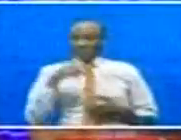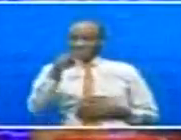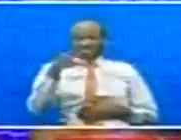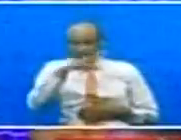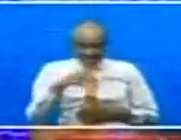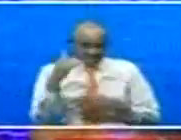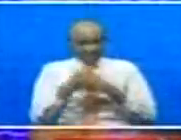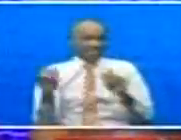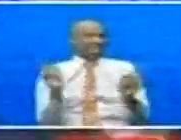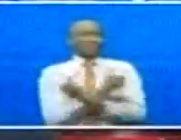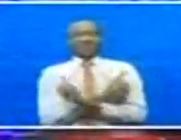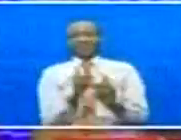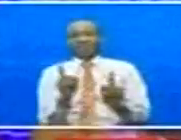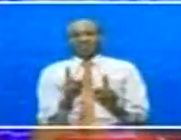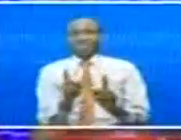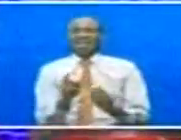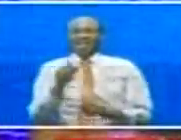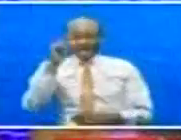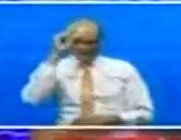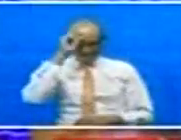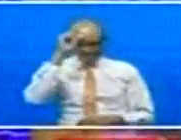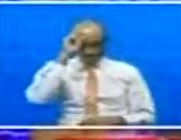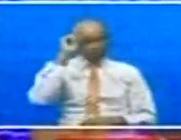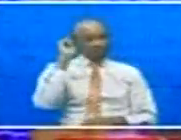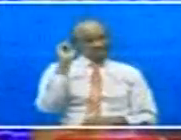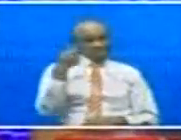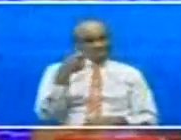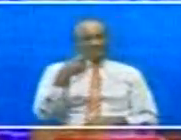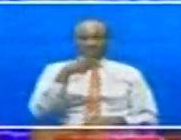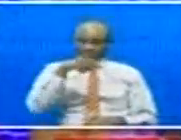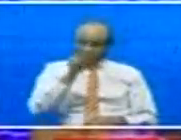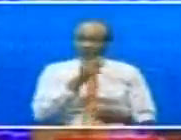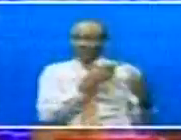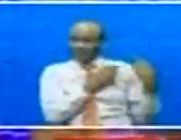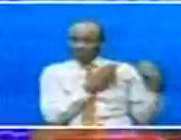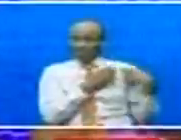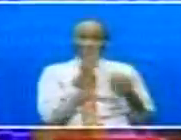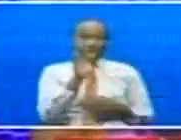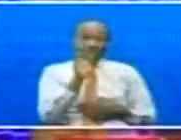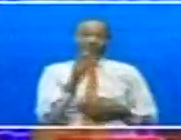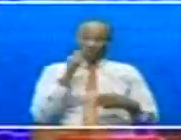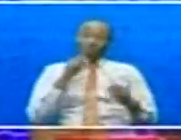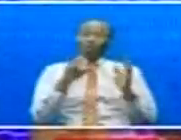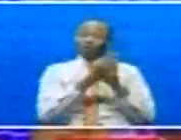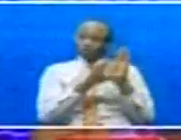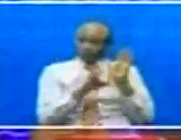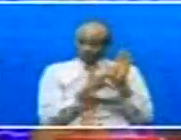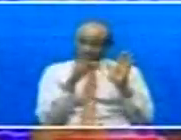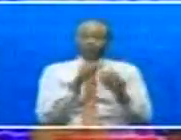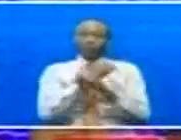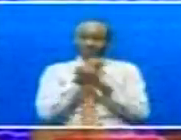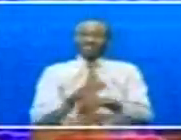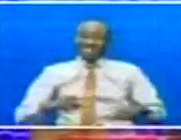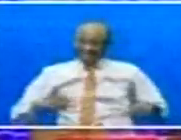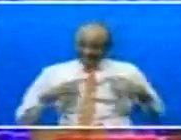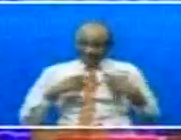of the country. No, the government of the Republic of Kenya is duty bound under the constitution to protect